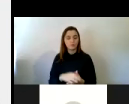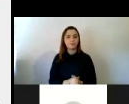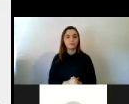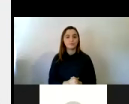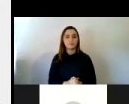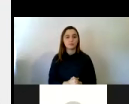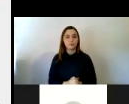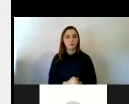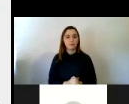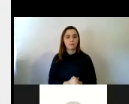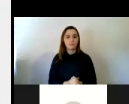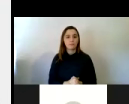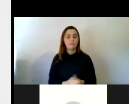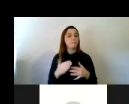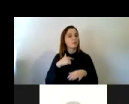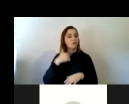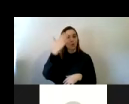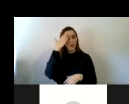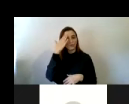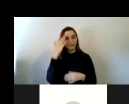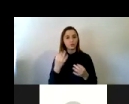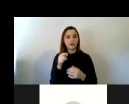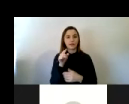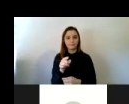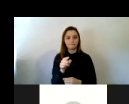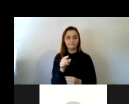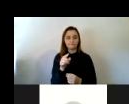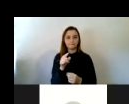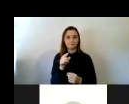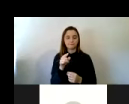but I guess it was somewhere here.